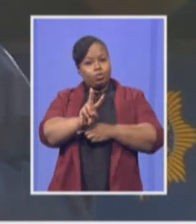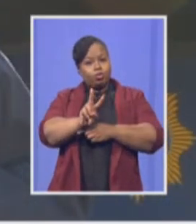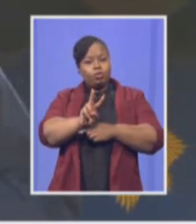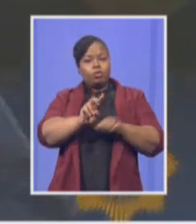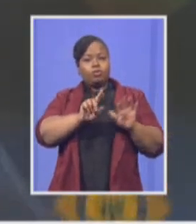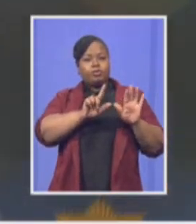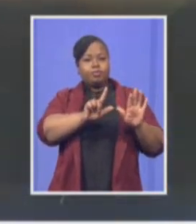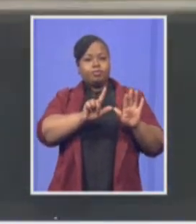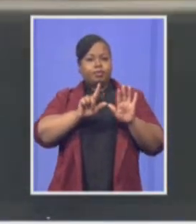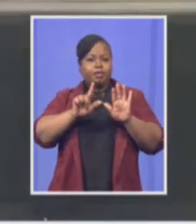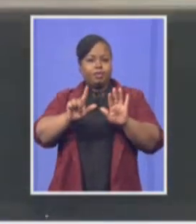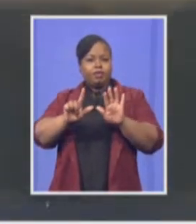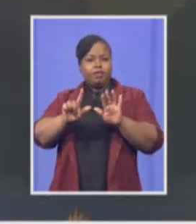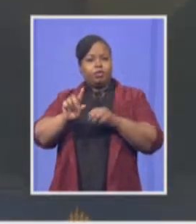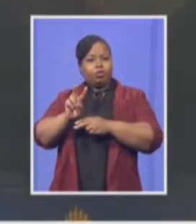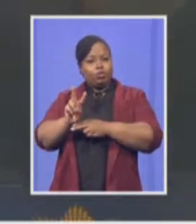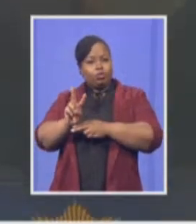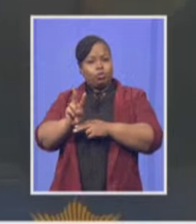772